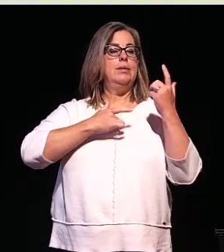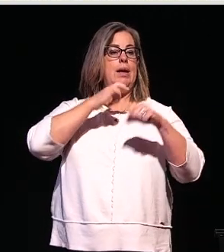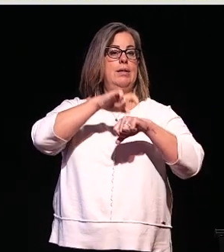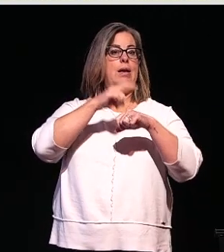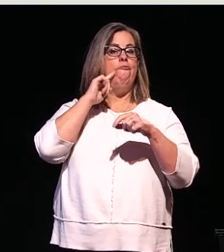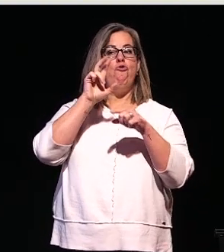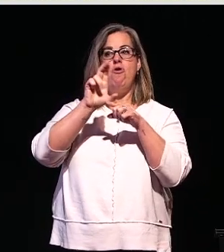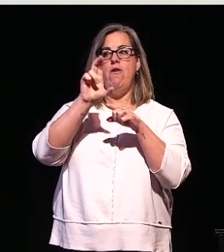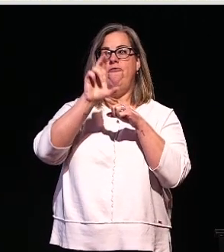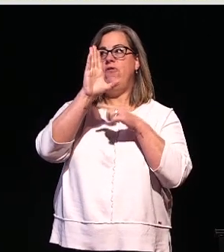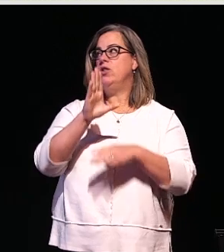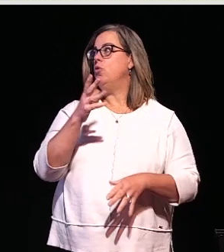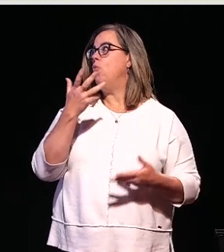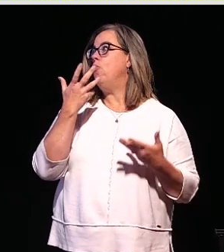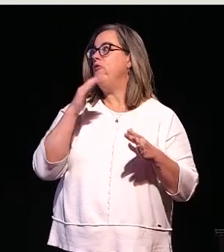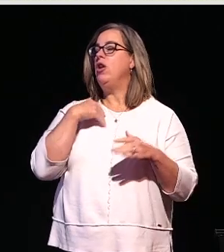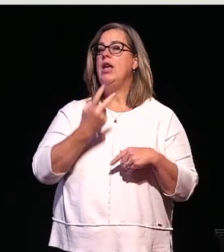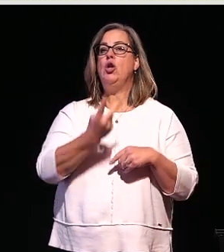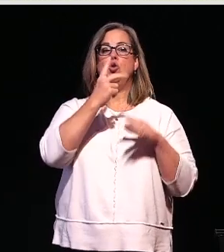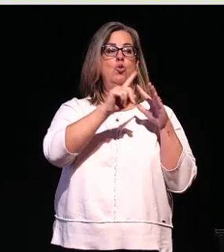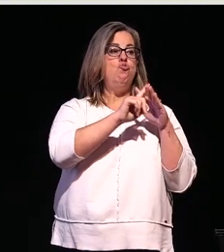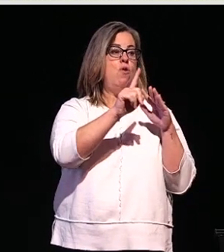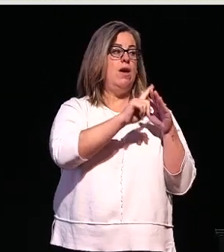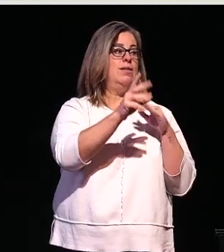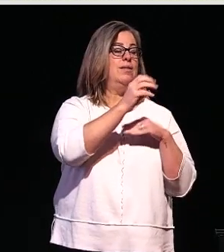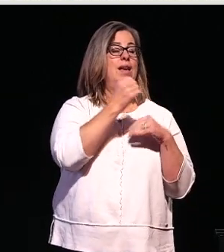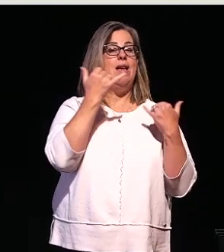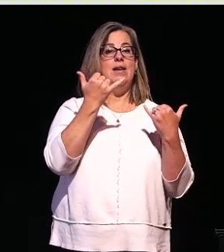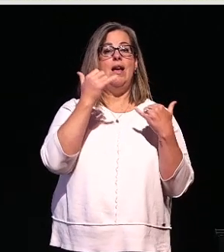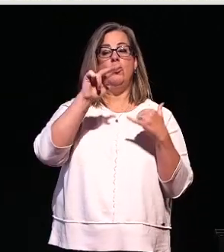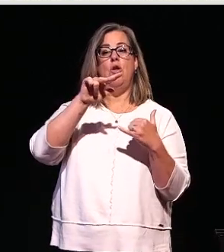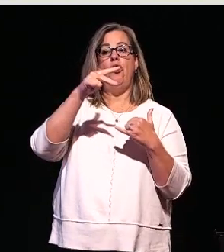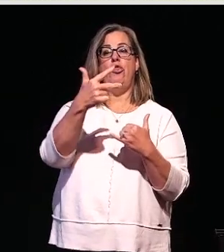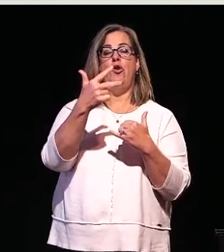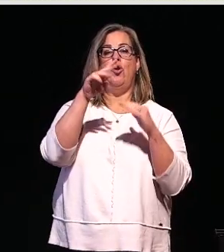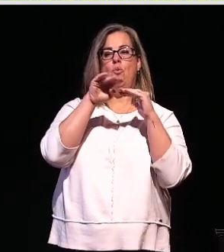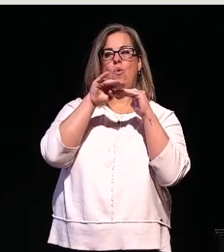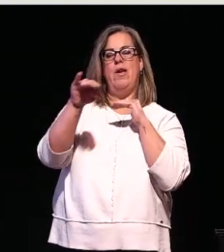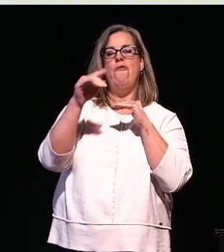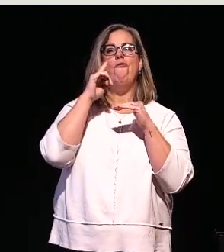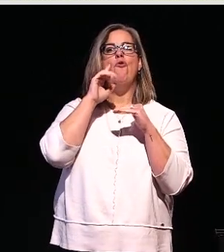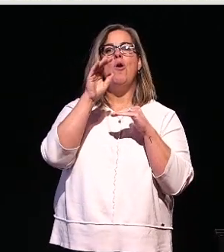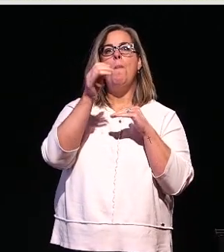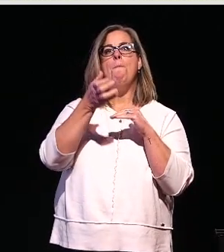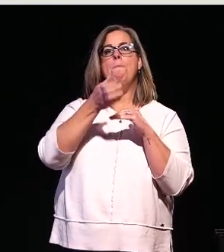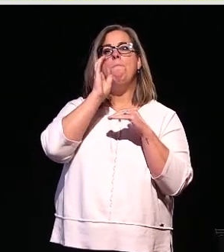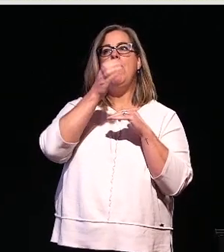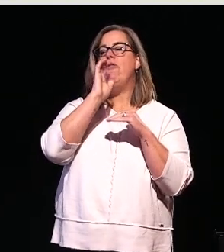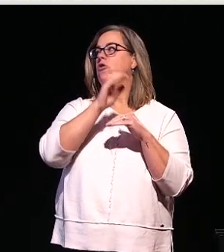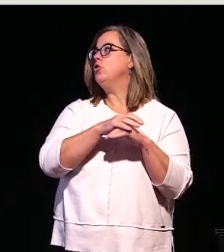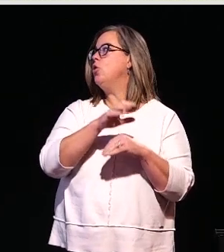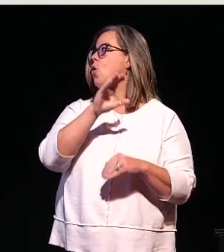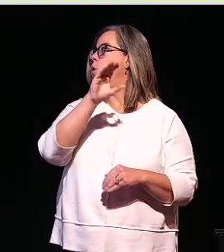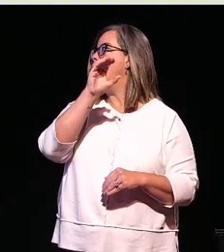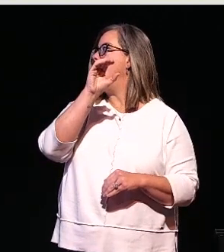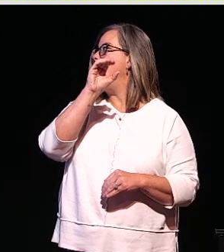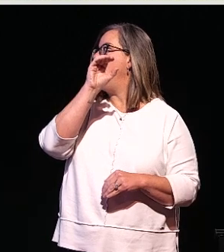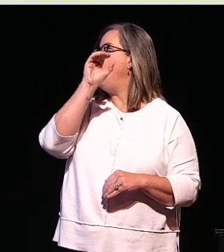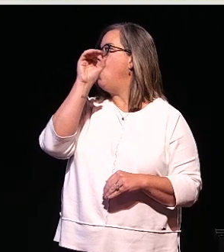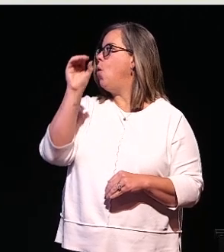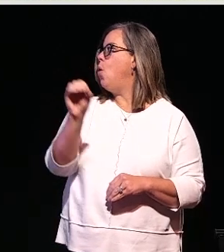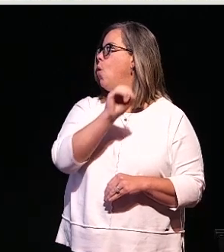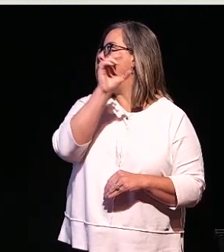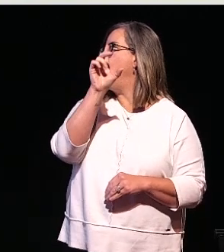two exits, and we're on the third wave of the beverage category. So first wave, O'Doul's. Poor quality, poor